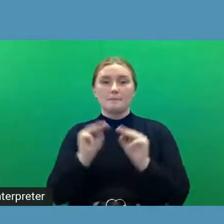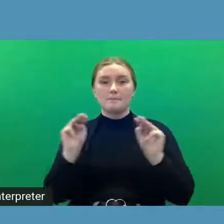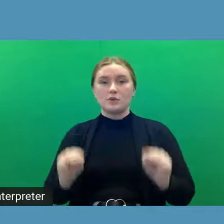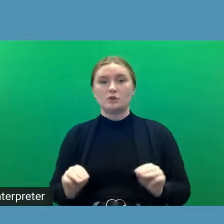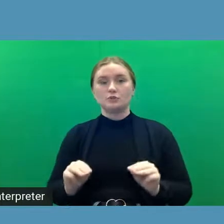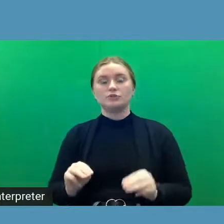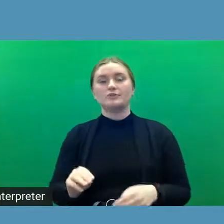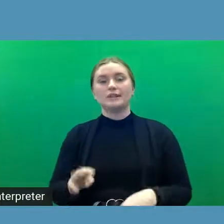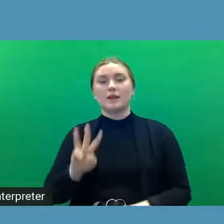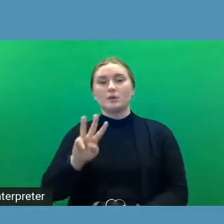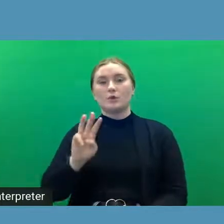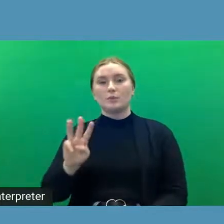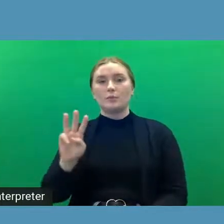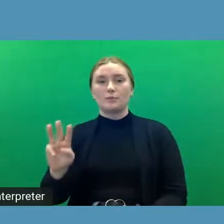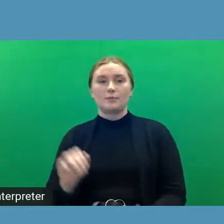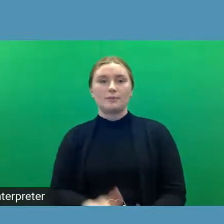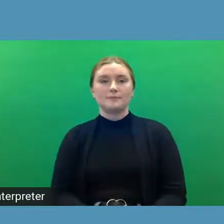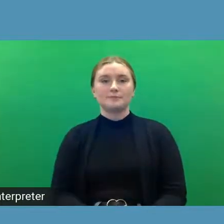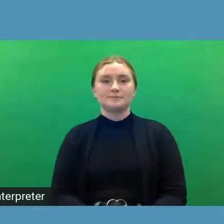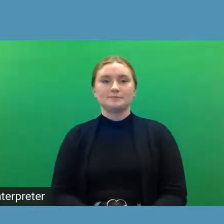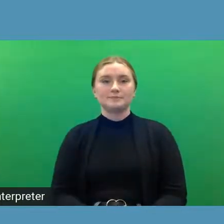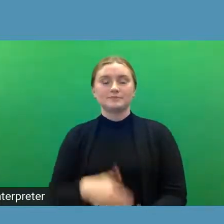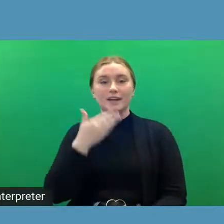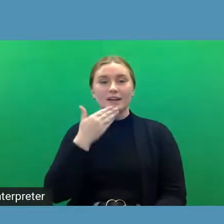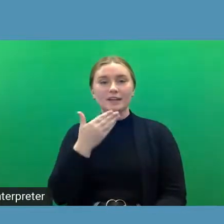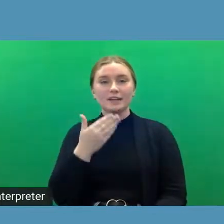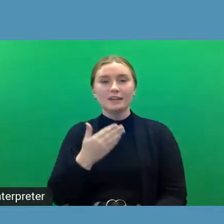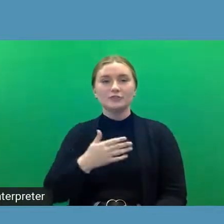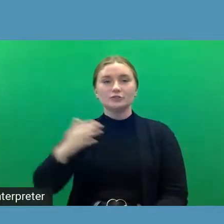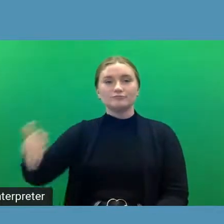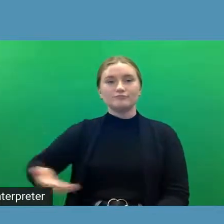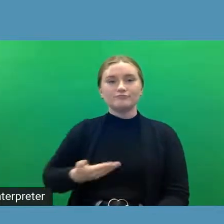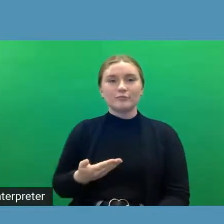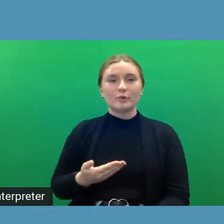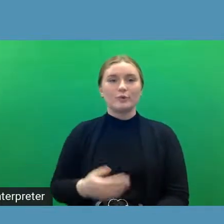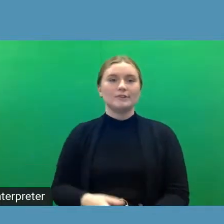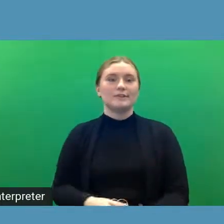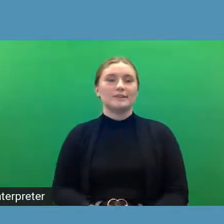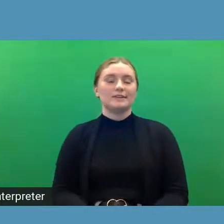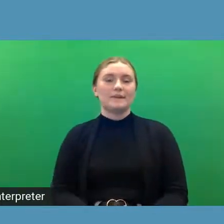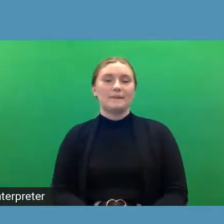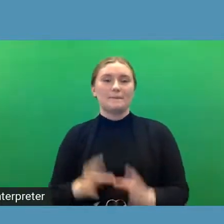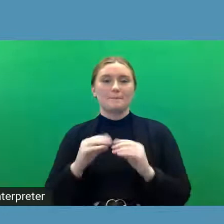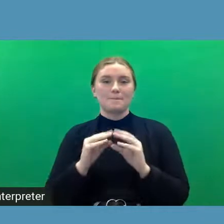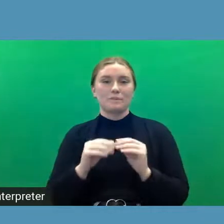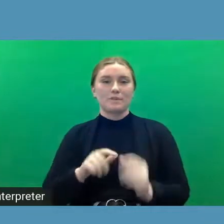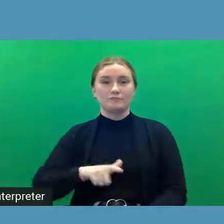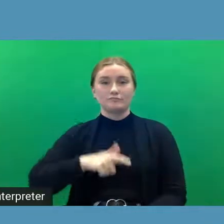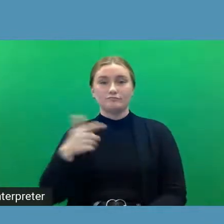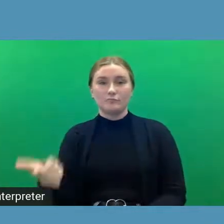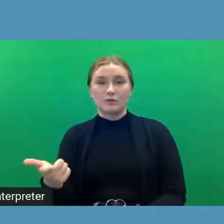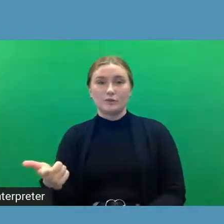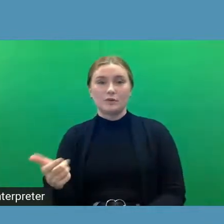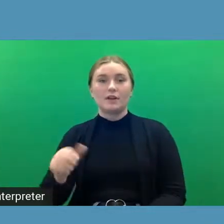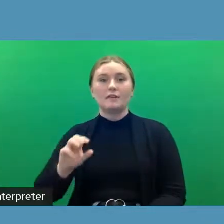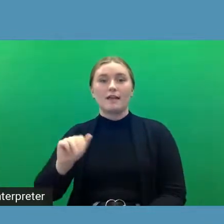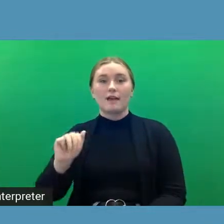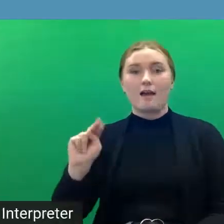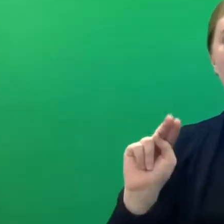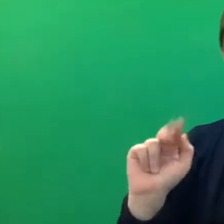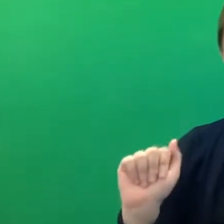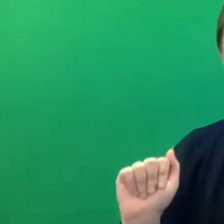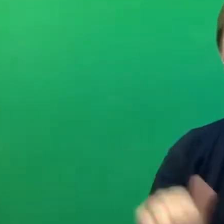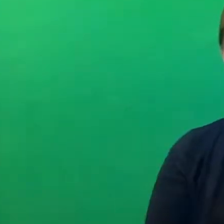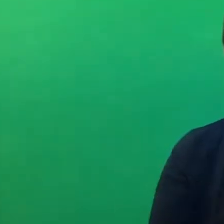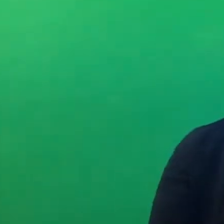for the time each has devoted to this session, and now I am pleased to turn the floor over to Anna to begin the presentation.